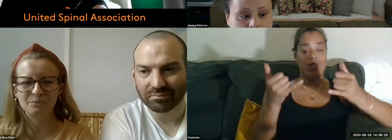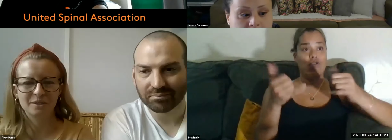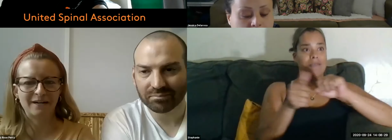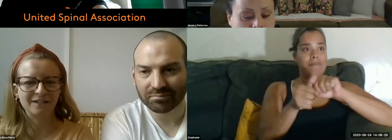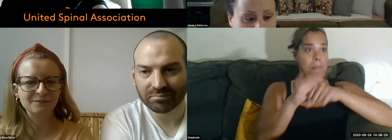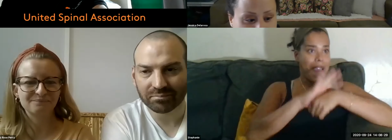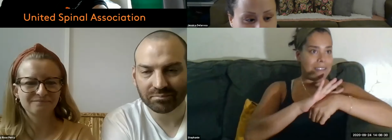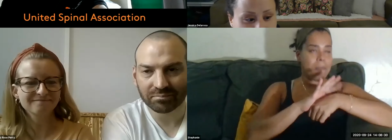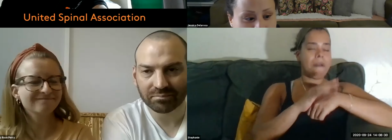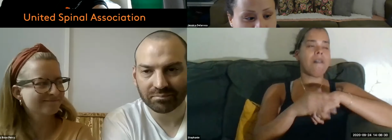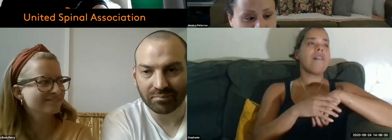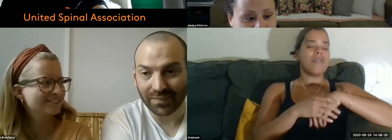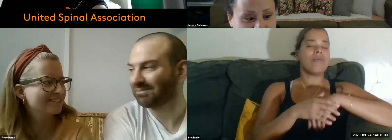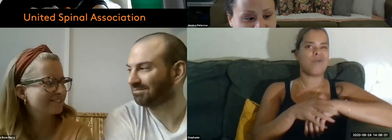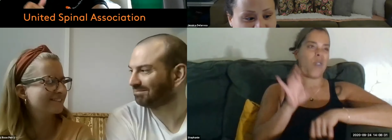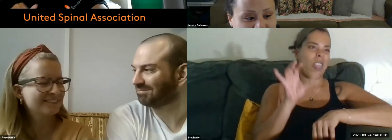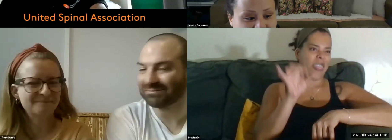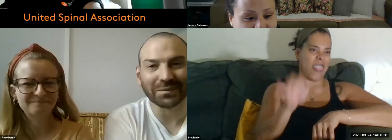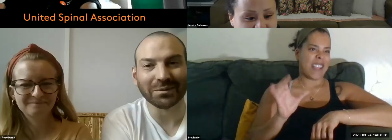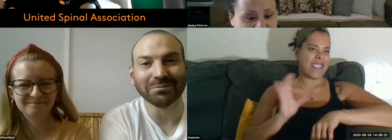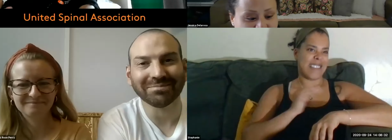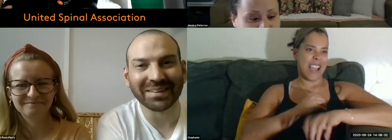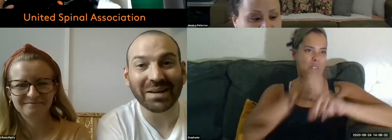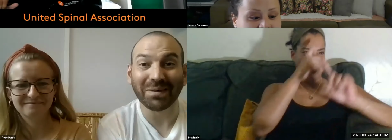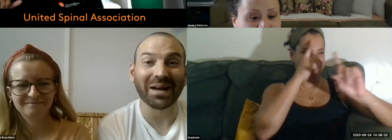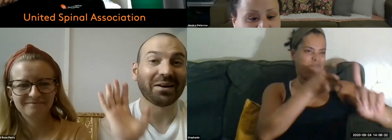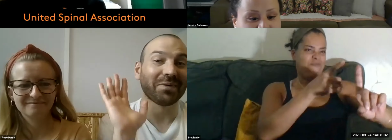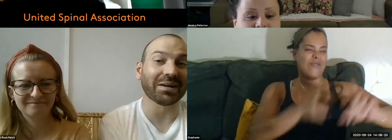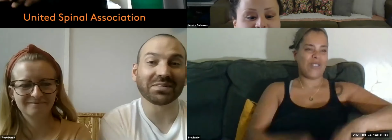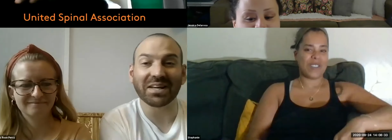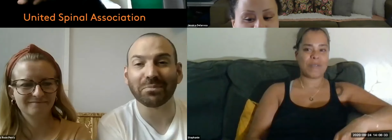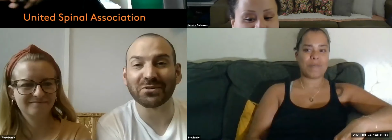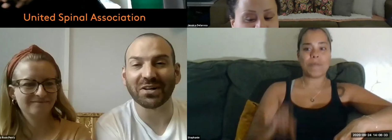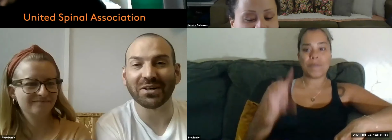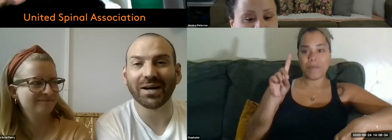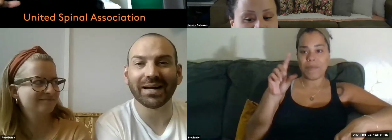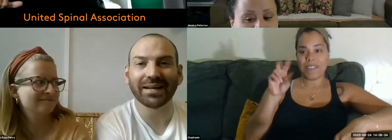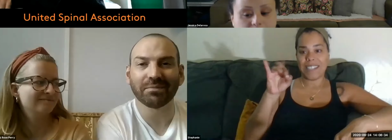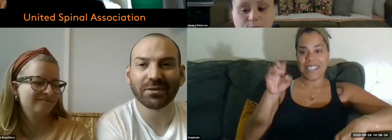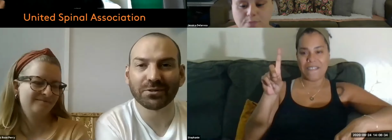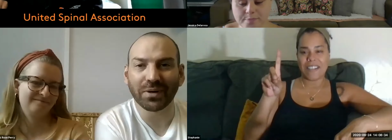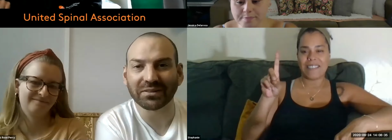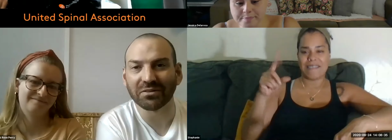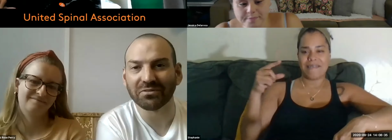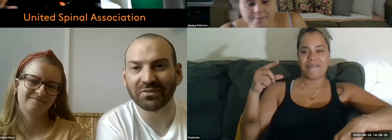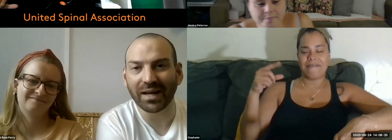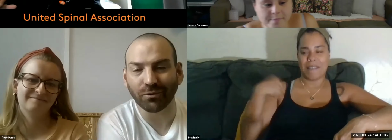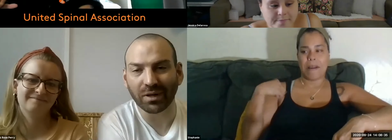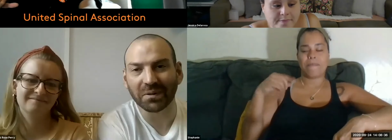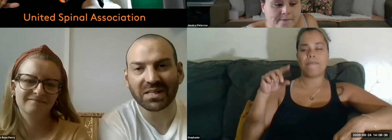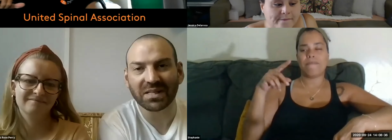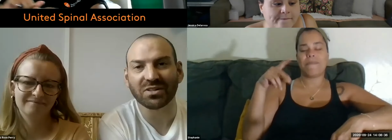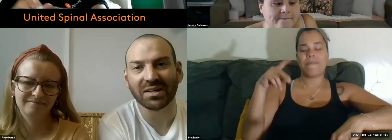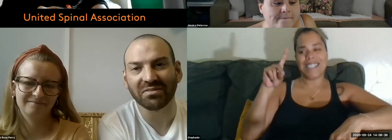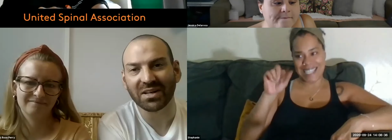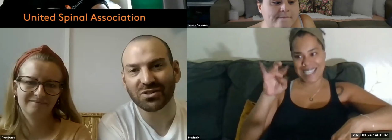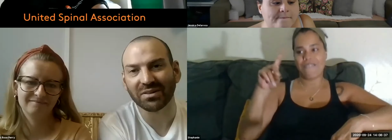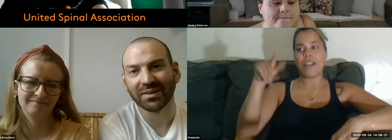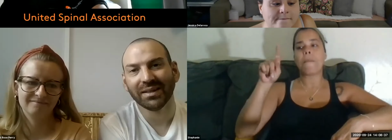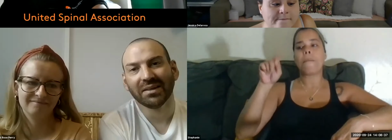that's what we're about. David? Yep, my name's David Putrino. I am the Director of